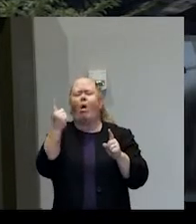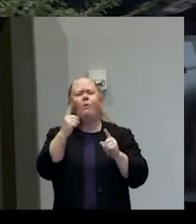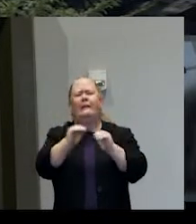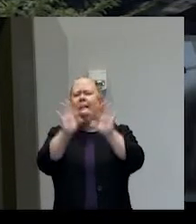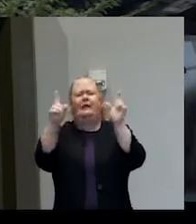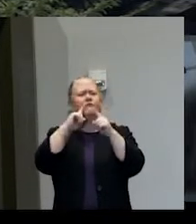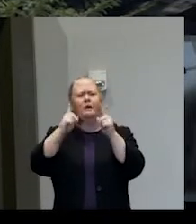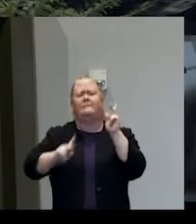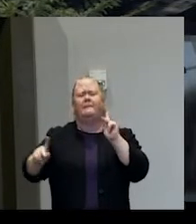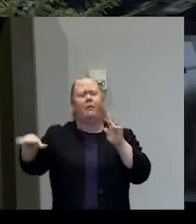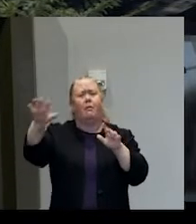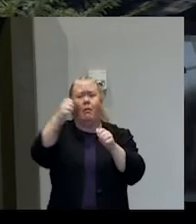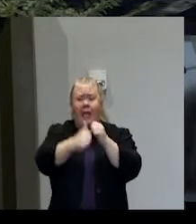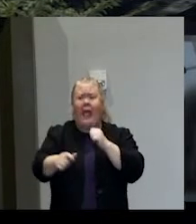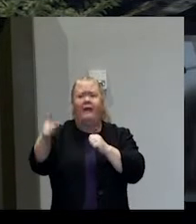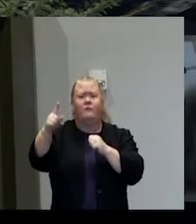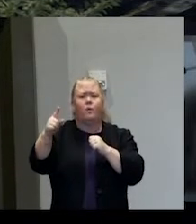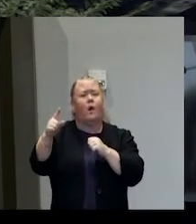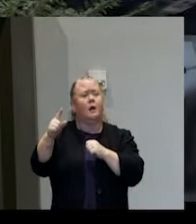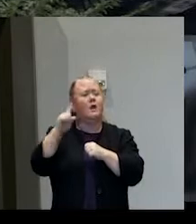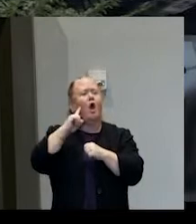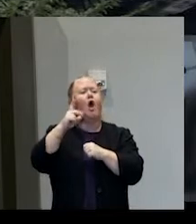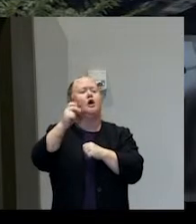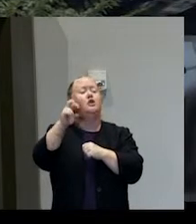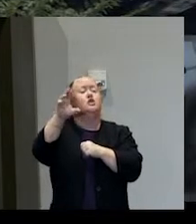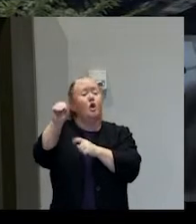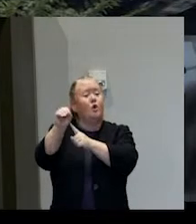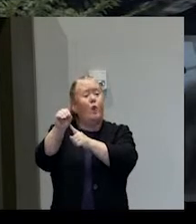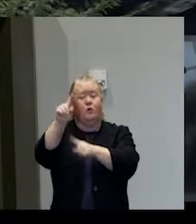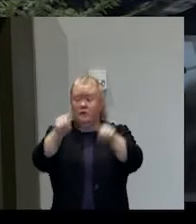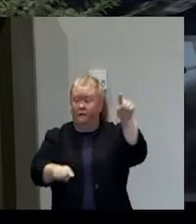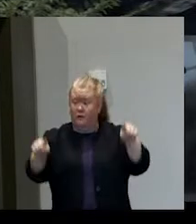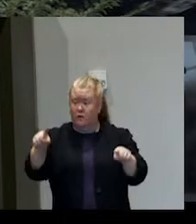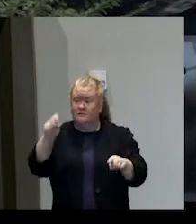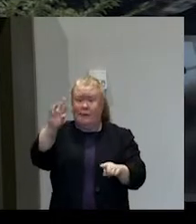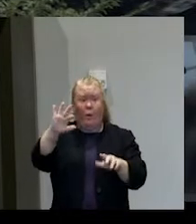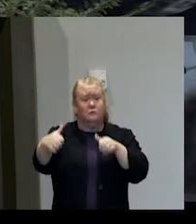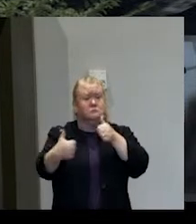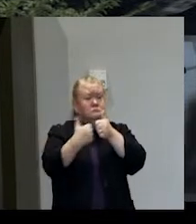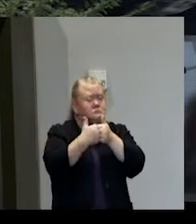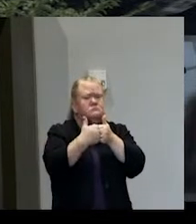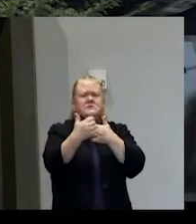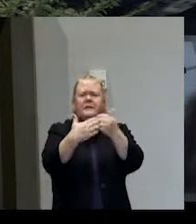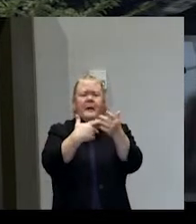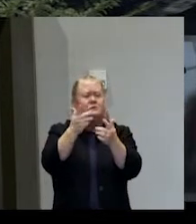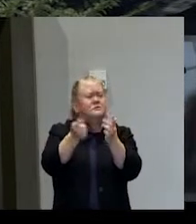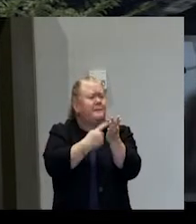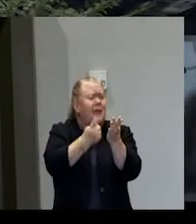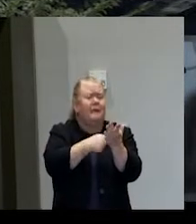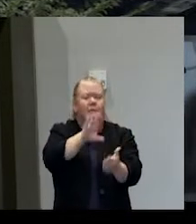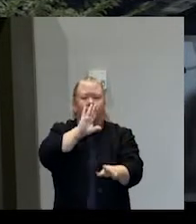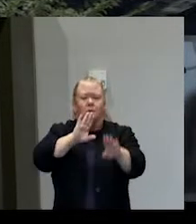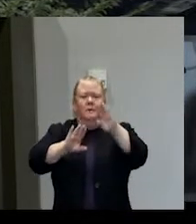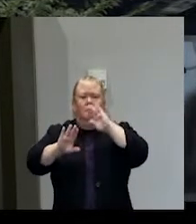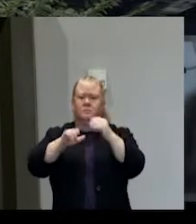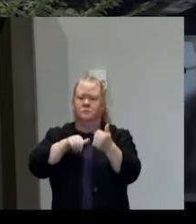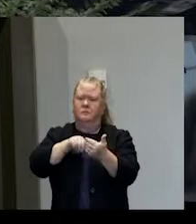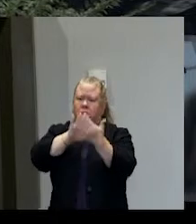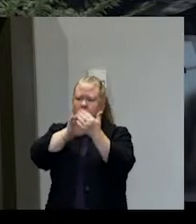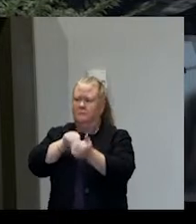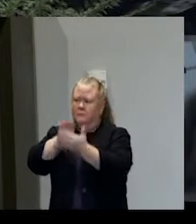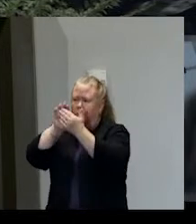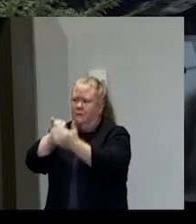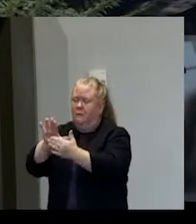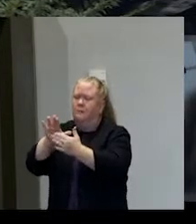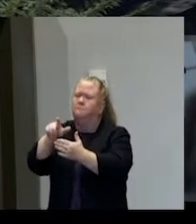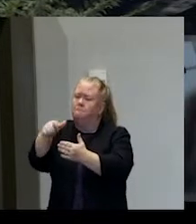people. Everyone neurotypical or neurodiverse, we all have our own individual obstacles, but there are some obstacles that people on the autism spectrum can maybe relate